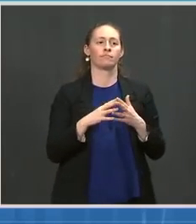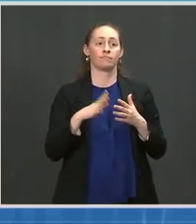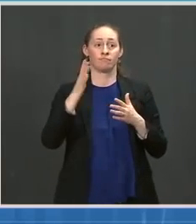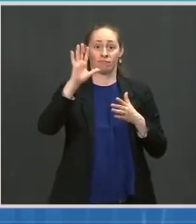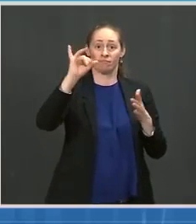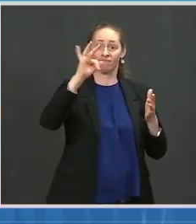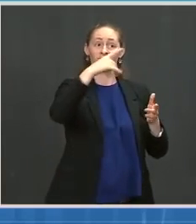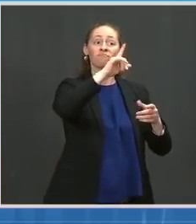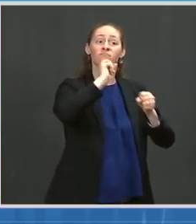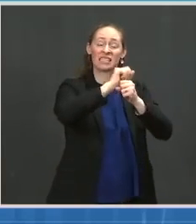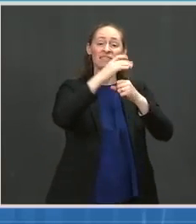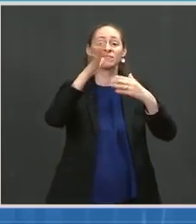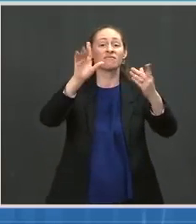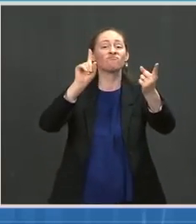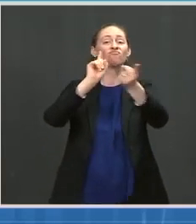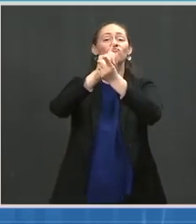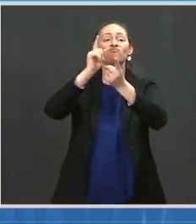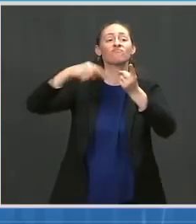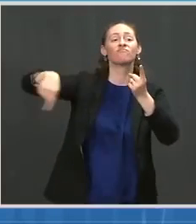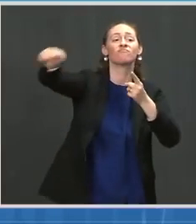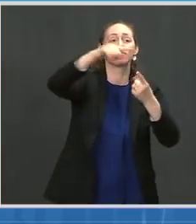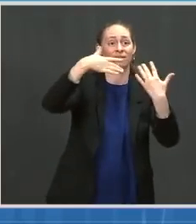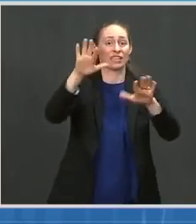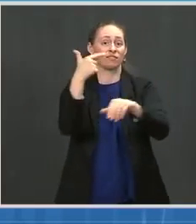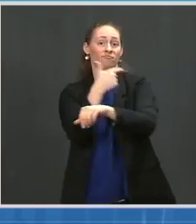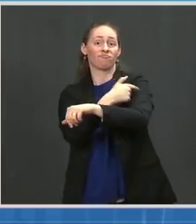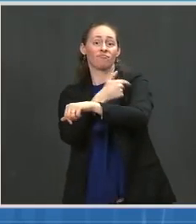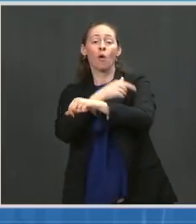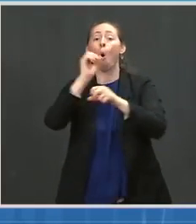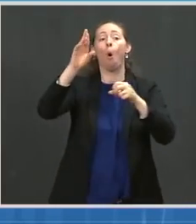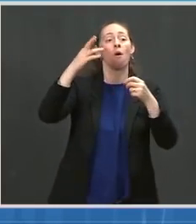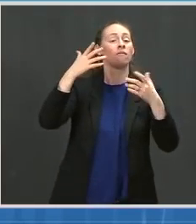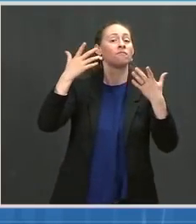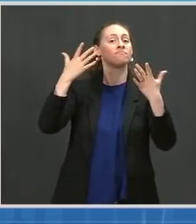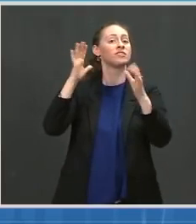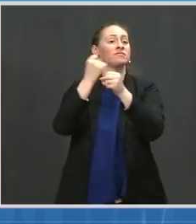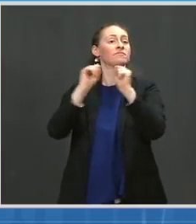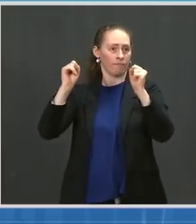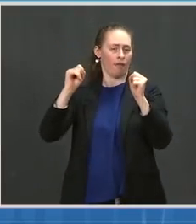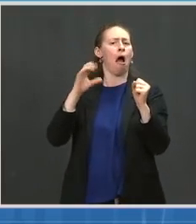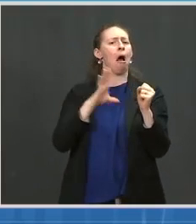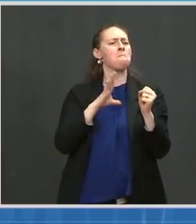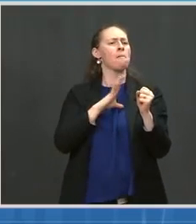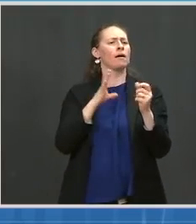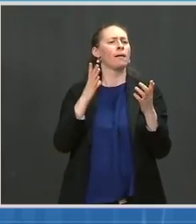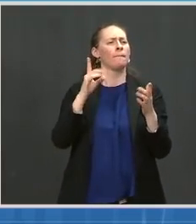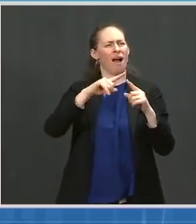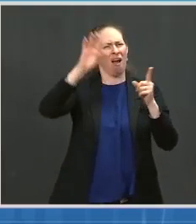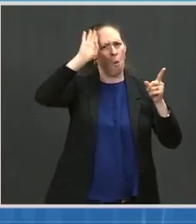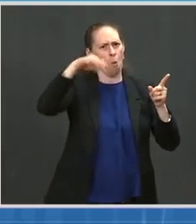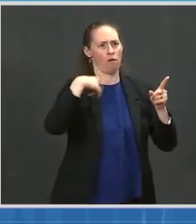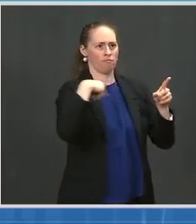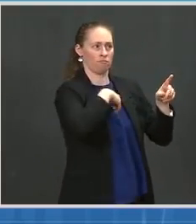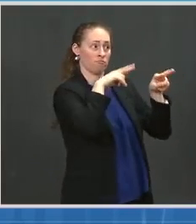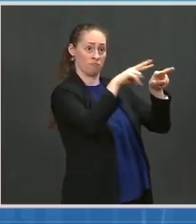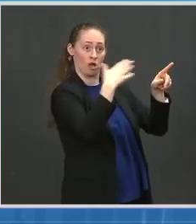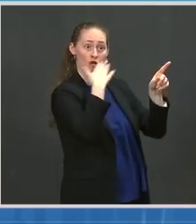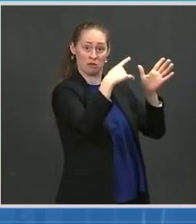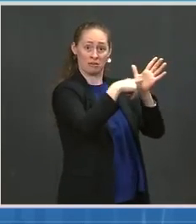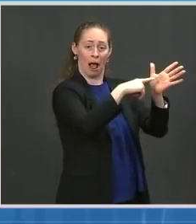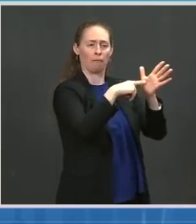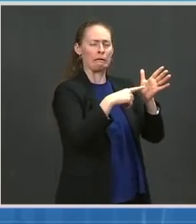is an elusive concept. The one thing we do know that Israel is a classic example is that as you get